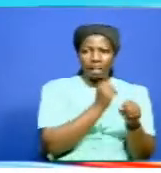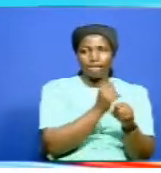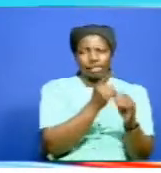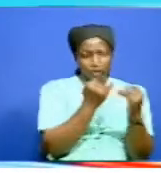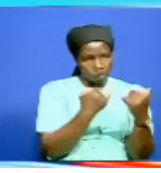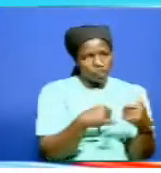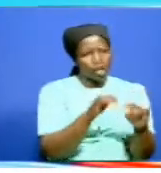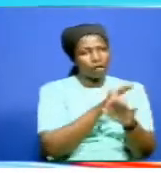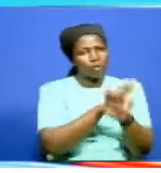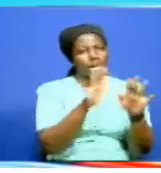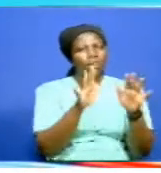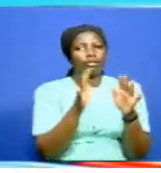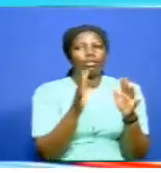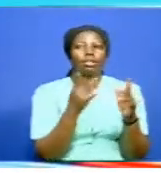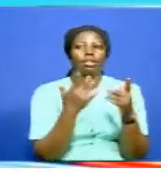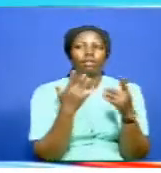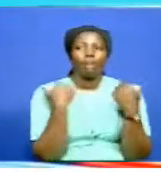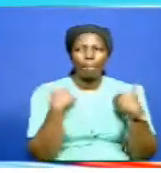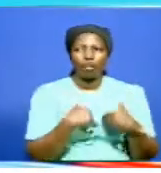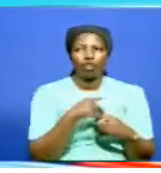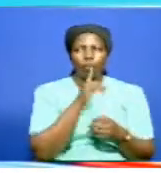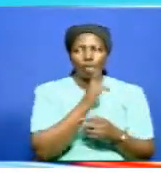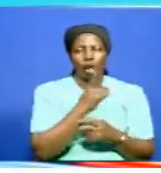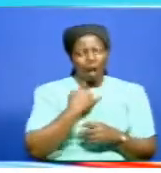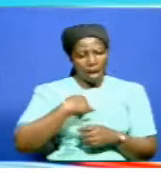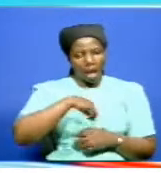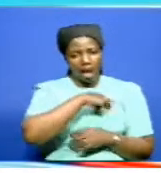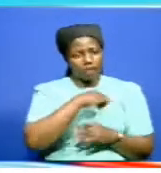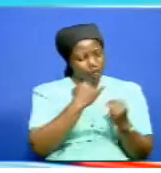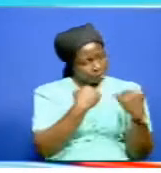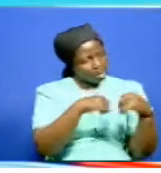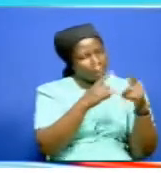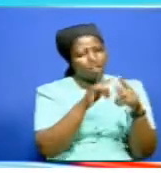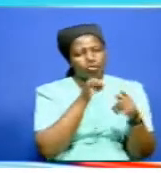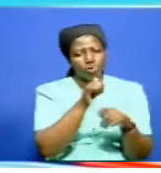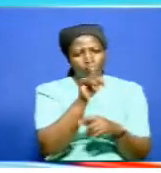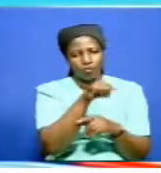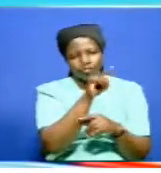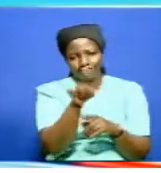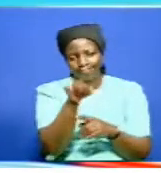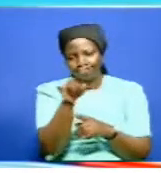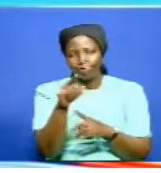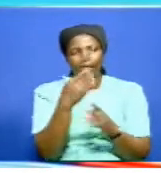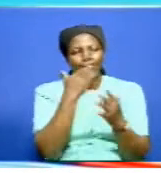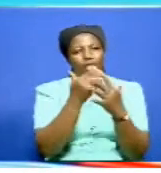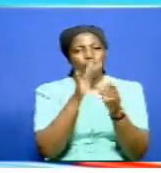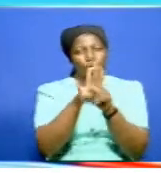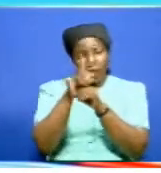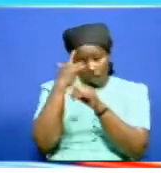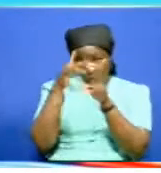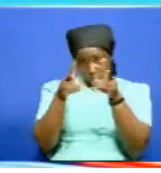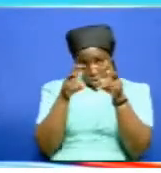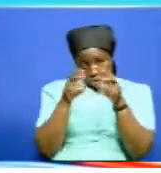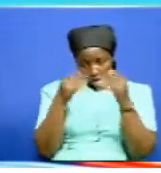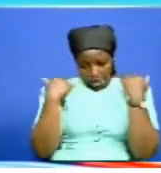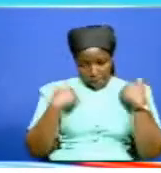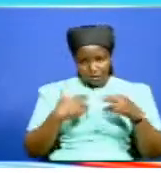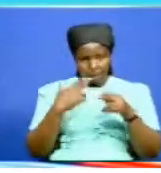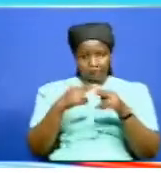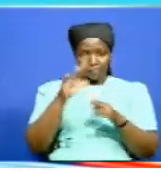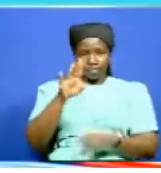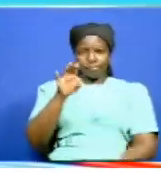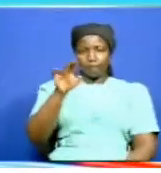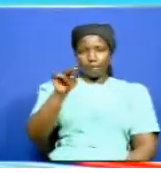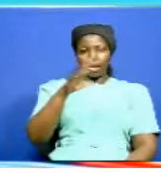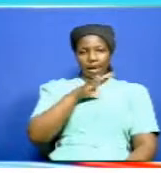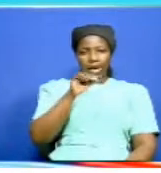trial and error. But I'm quite sure we will be trying, not erroring. But thank you indeed so much for watching. I've been your host, Ben Troy Njue,